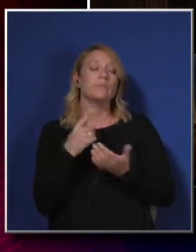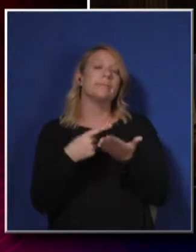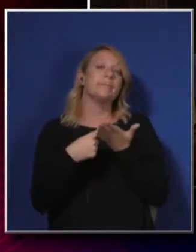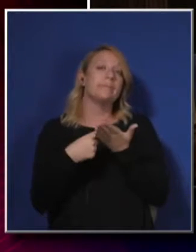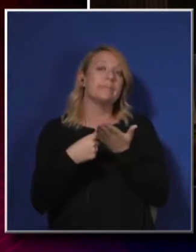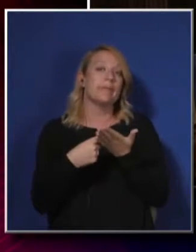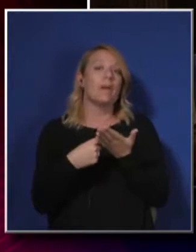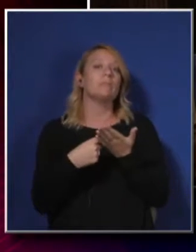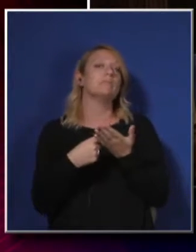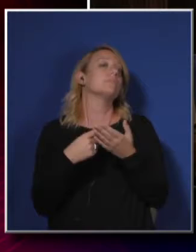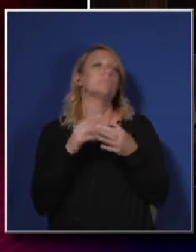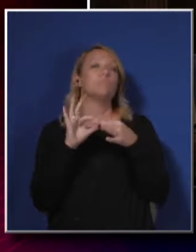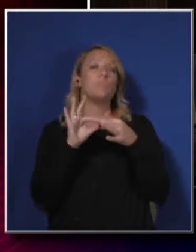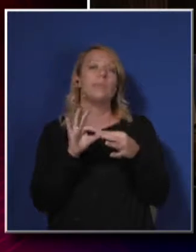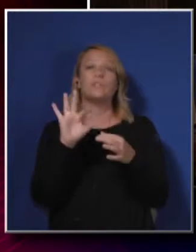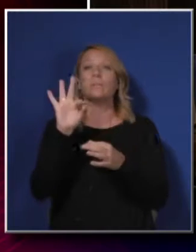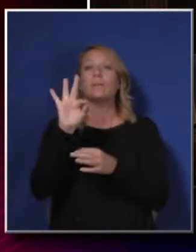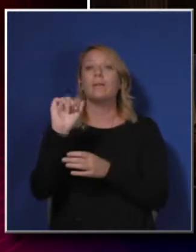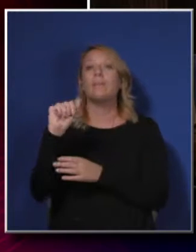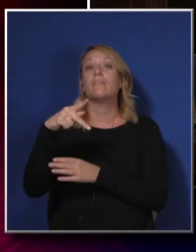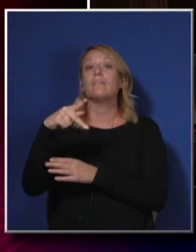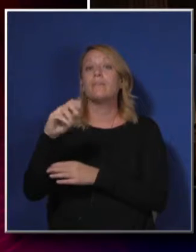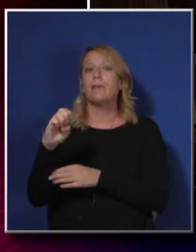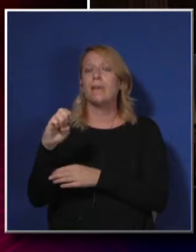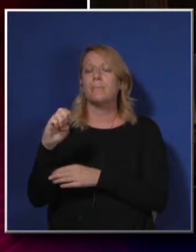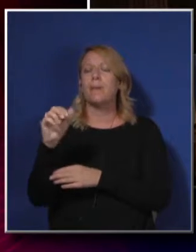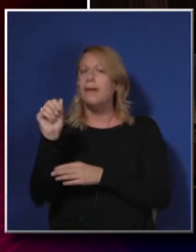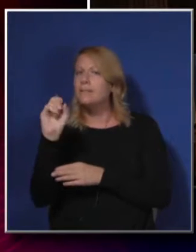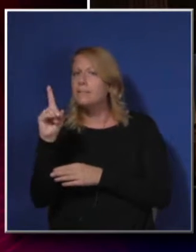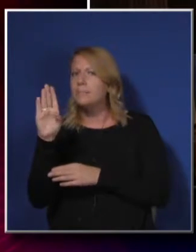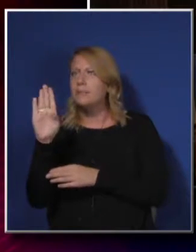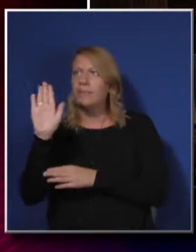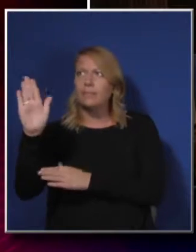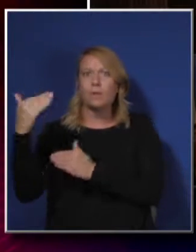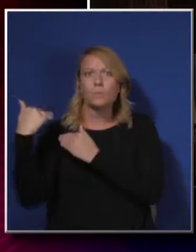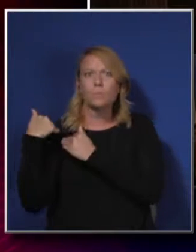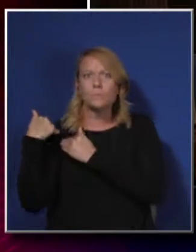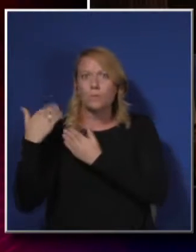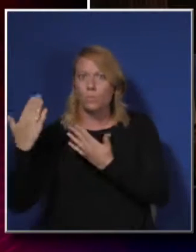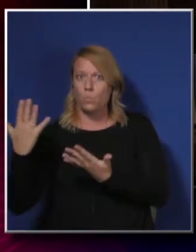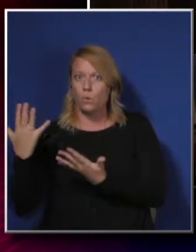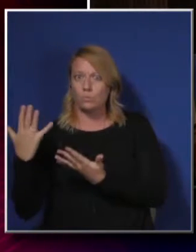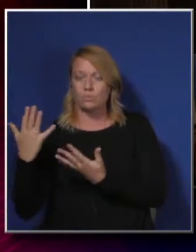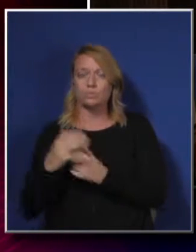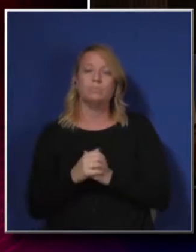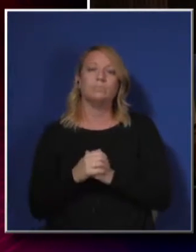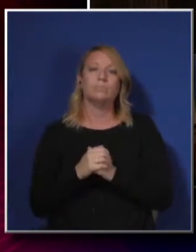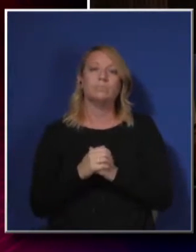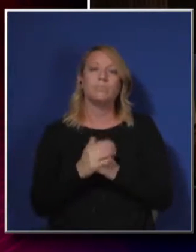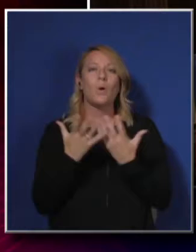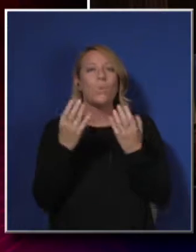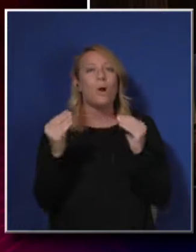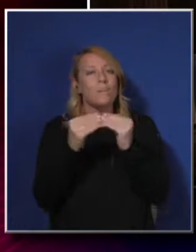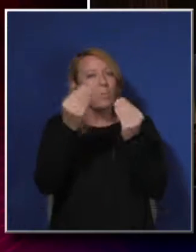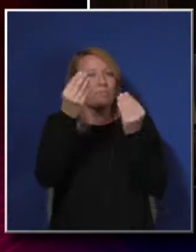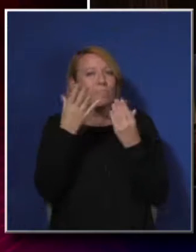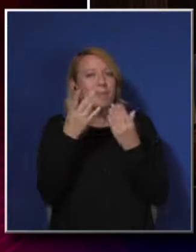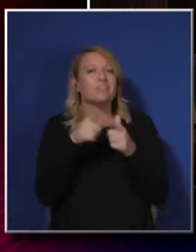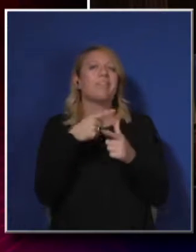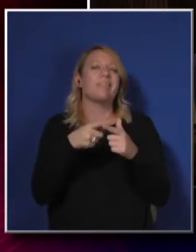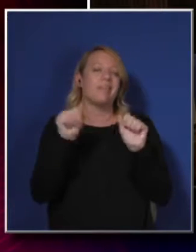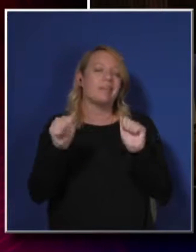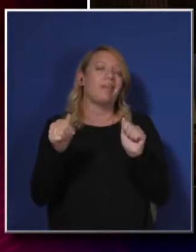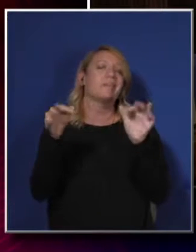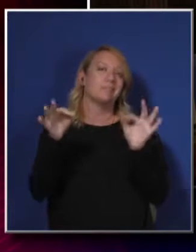regarding FAPE and ASCB's responsibility, and so that we can make an informed decision on how we